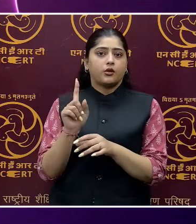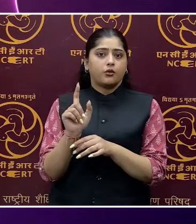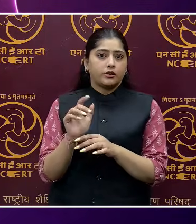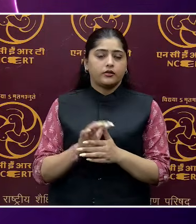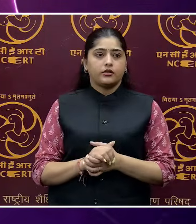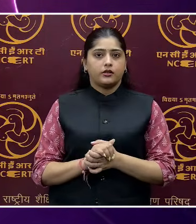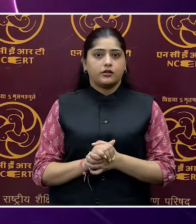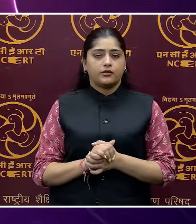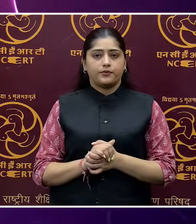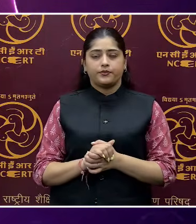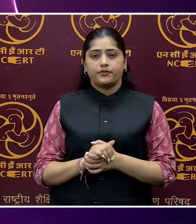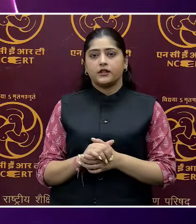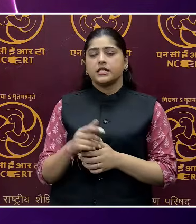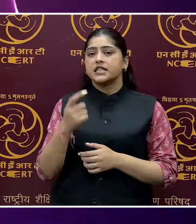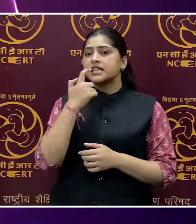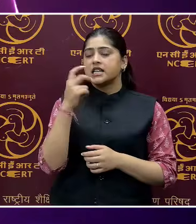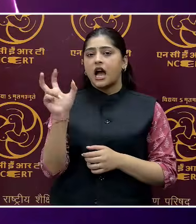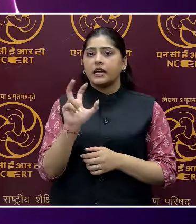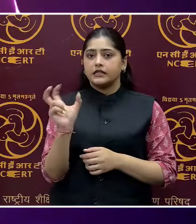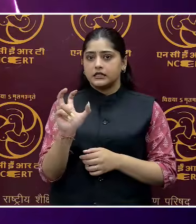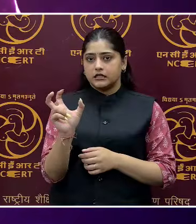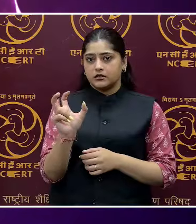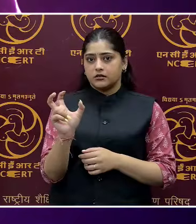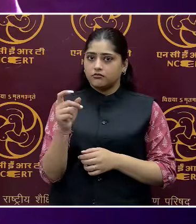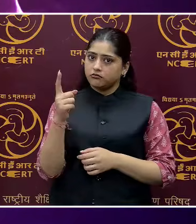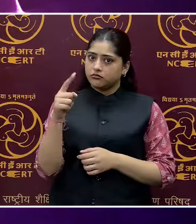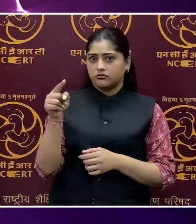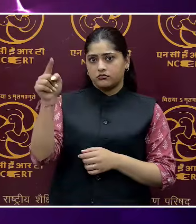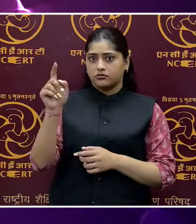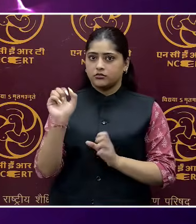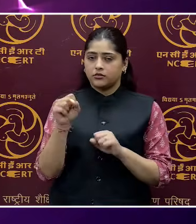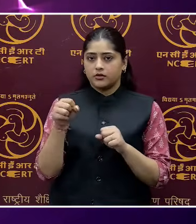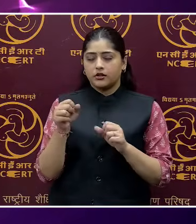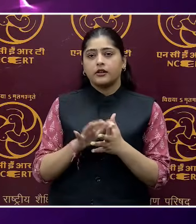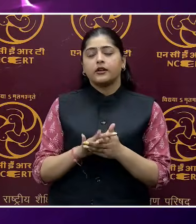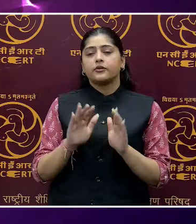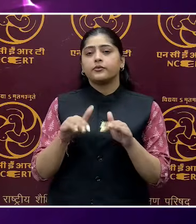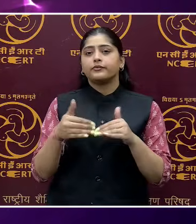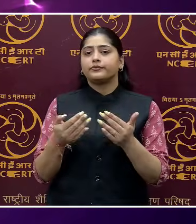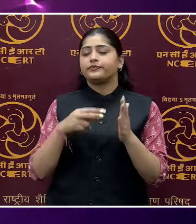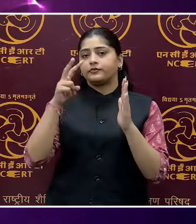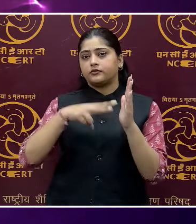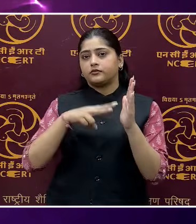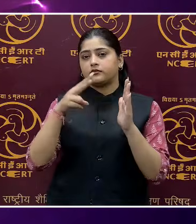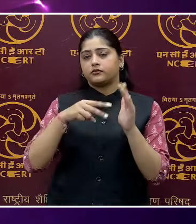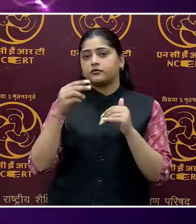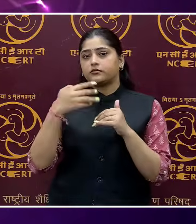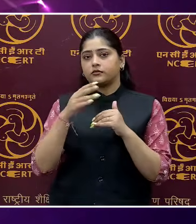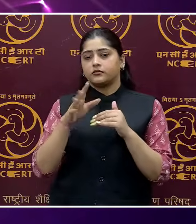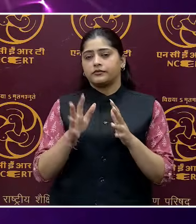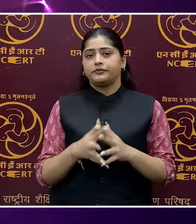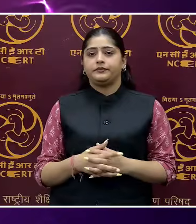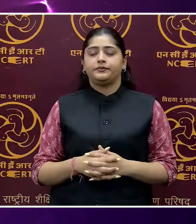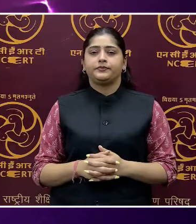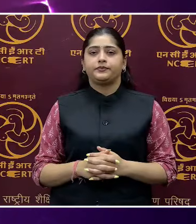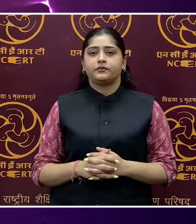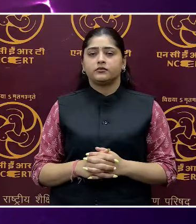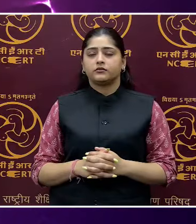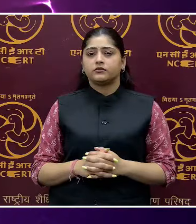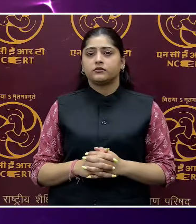So ice is the example of Ice. solid. Yes. Which of the following is a strong intermolecular force of attraction between